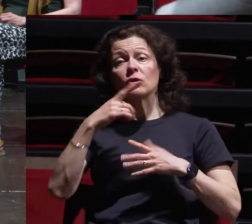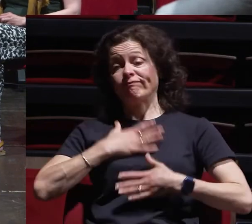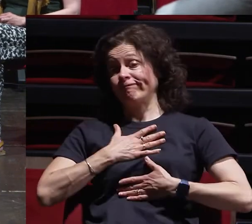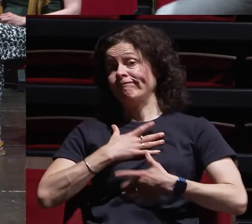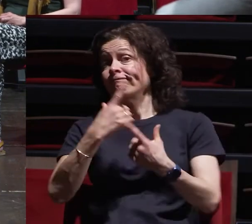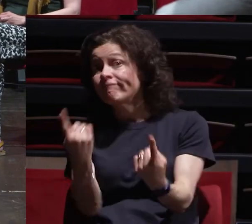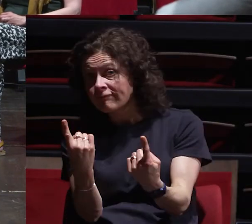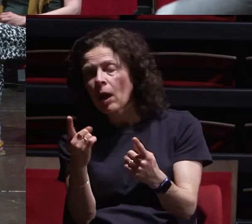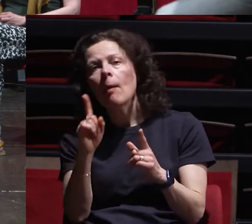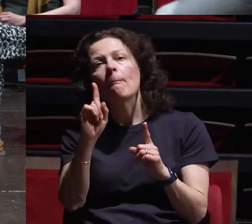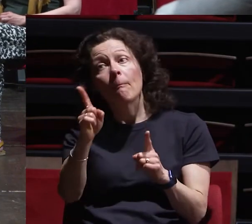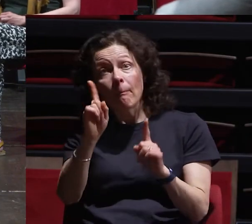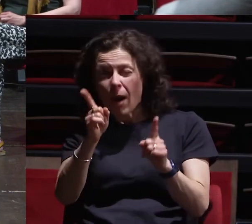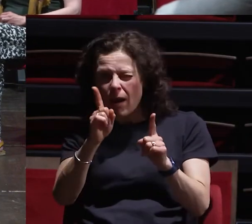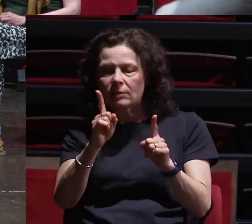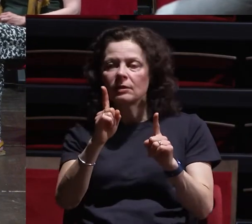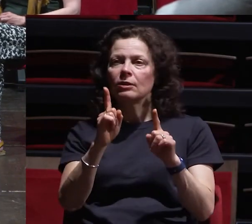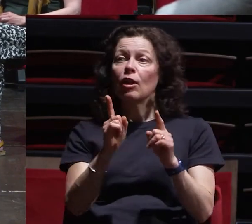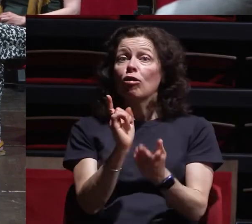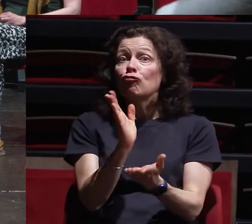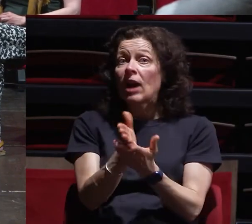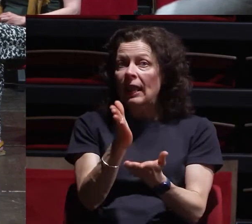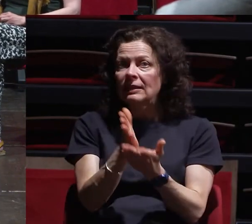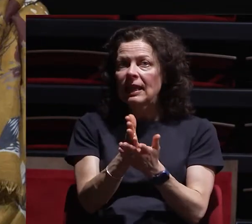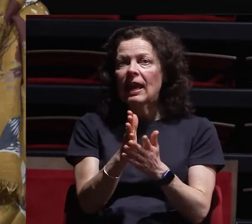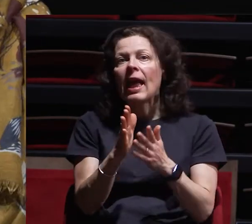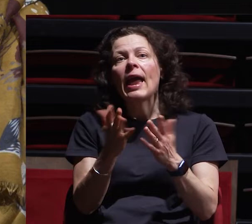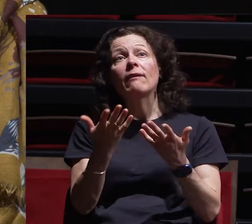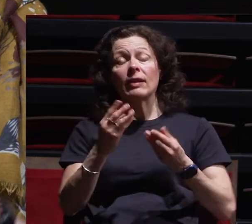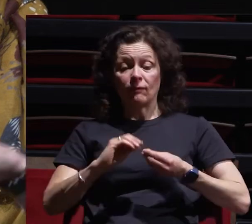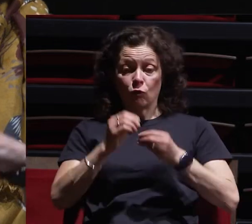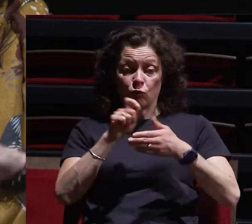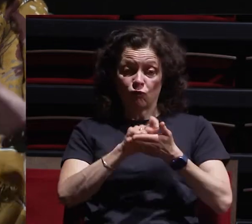have to do anything like that. You do whatever the hell you want. But the